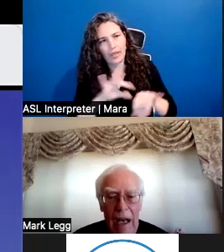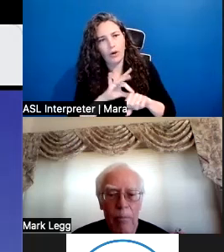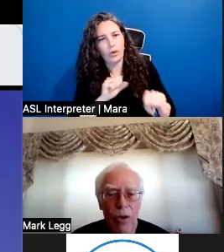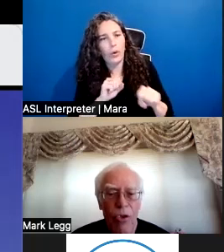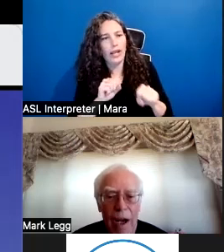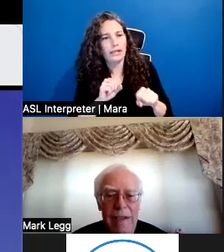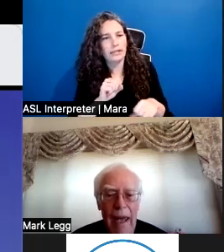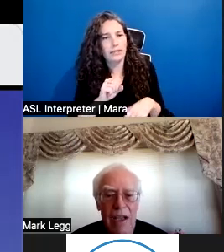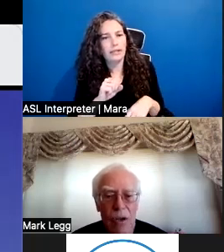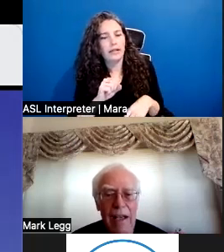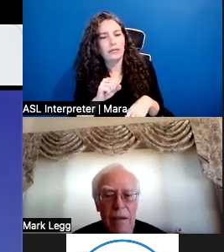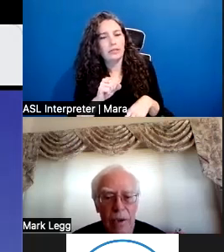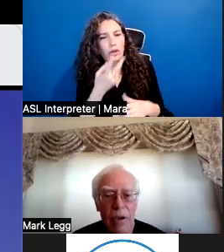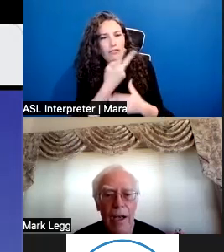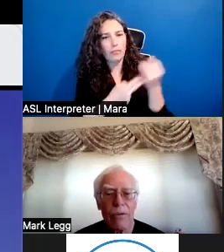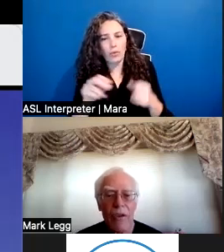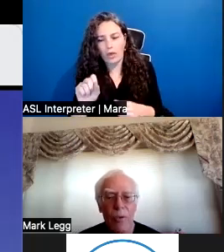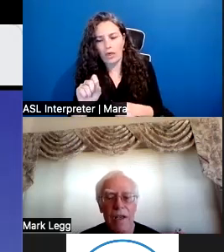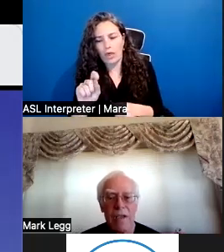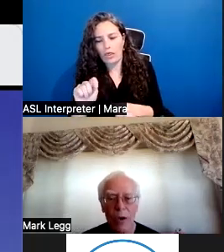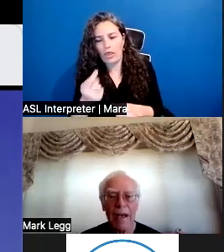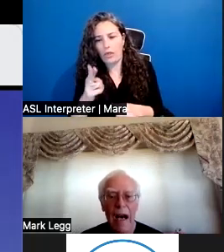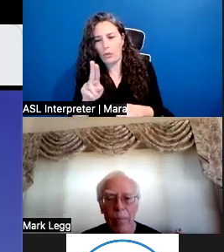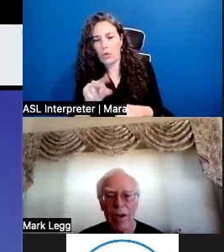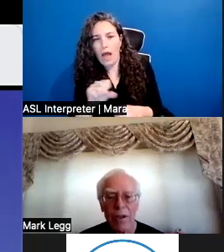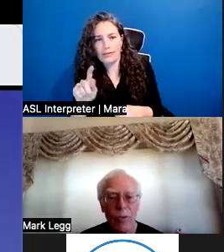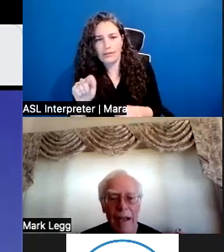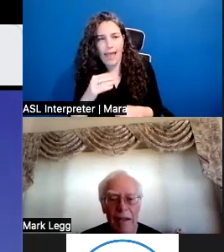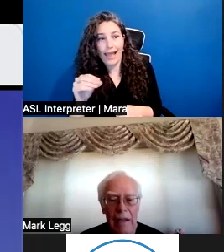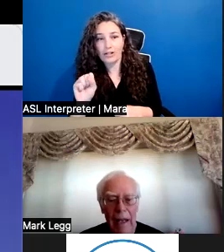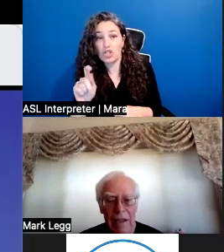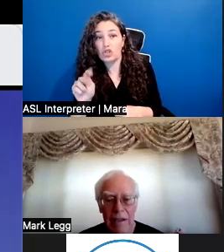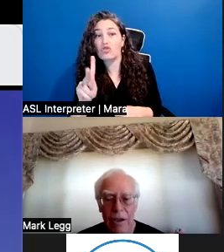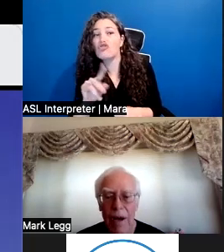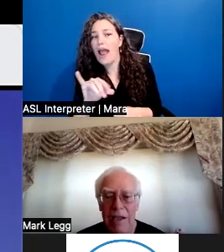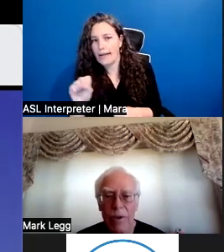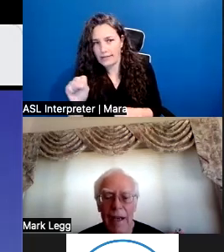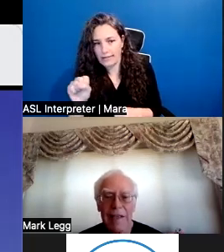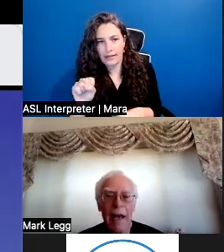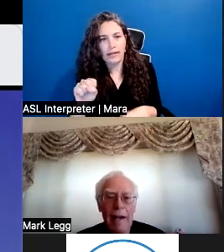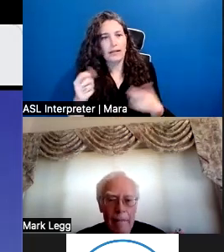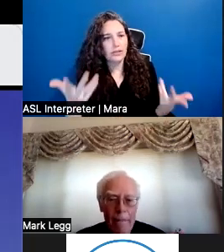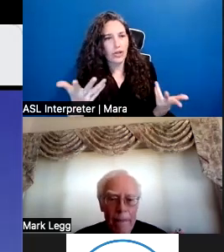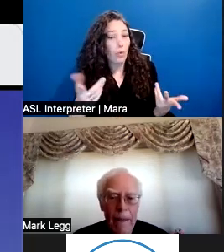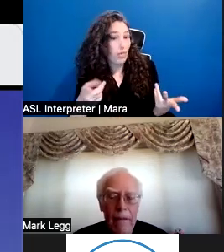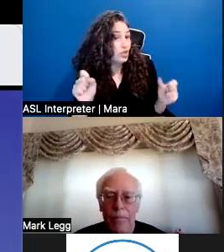do have both thrust and strike slip earthquakes throughout the region. So a complex earthquake like this looks possible. Next